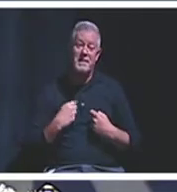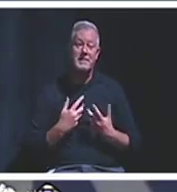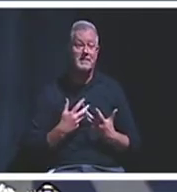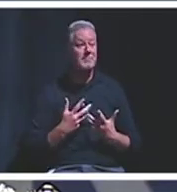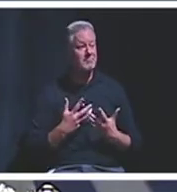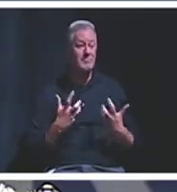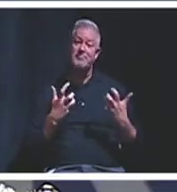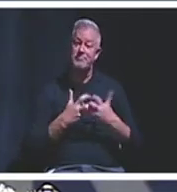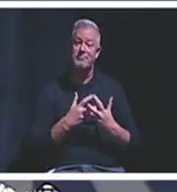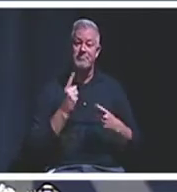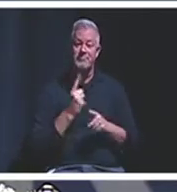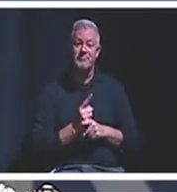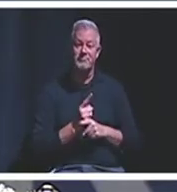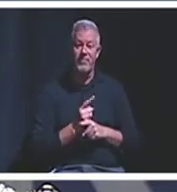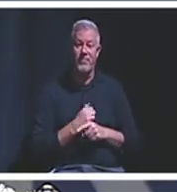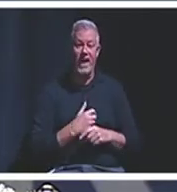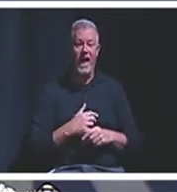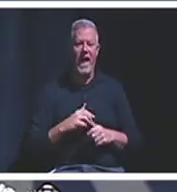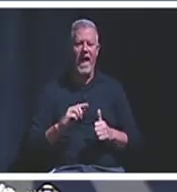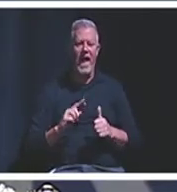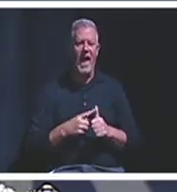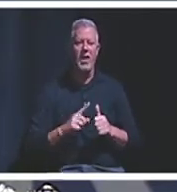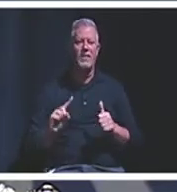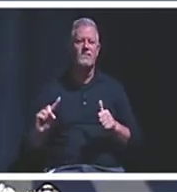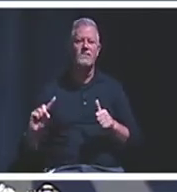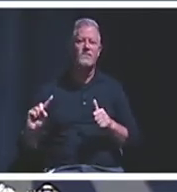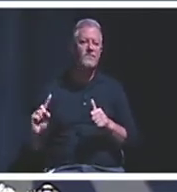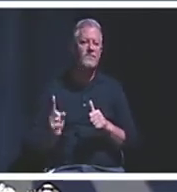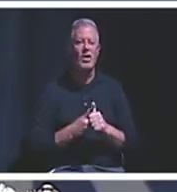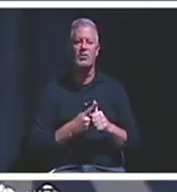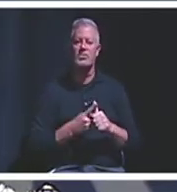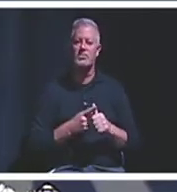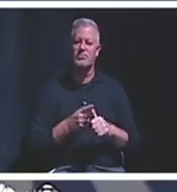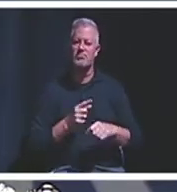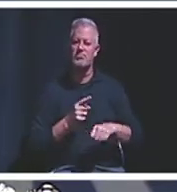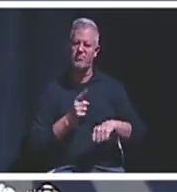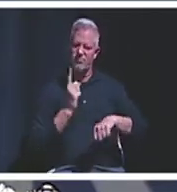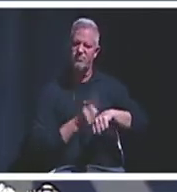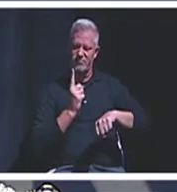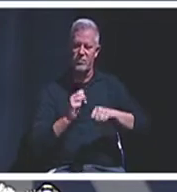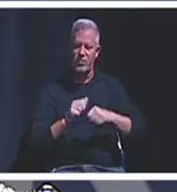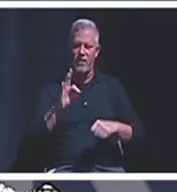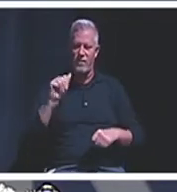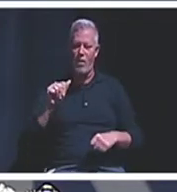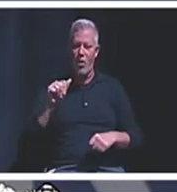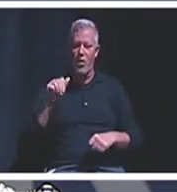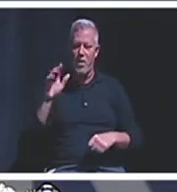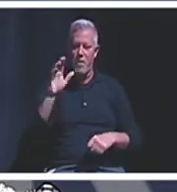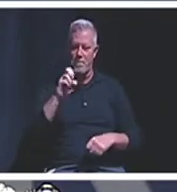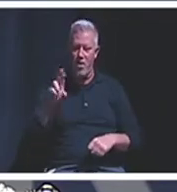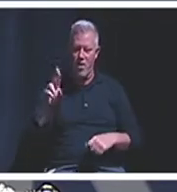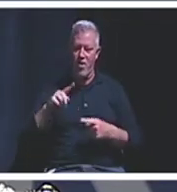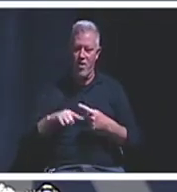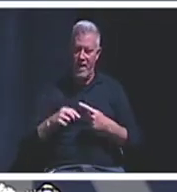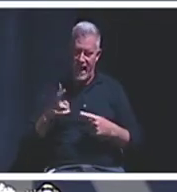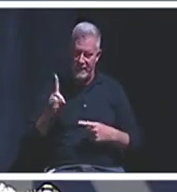And yes, I did report the first grade reprimands to the Florida bar. When in doubt, disclose. Right, Professor Brock-Yalarge?